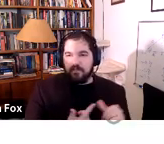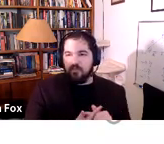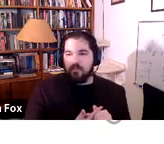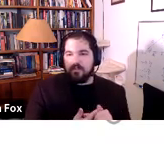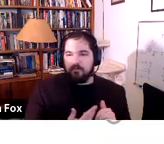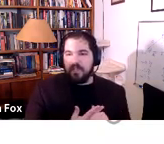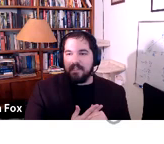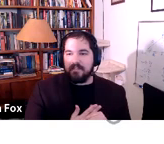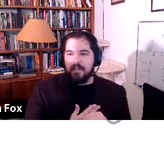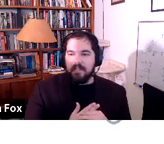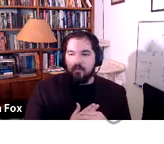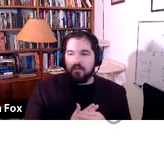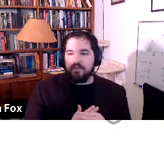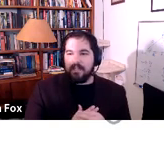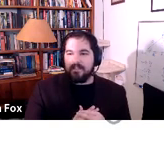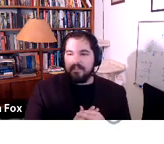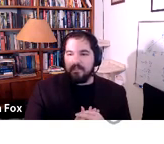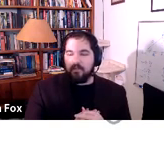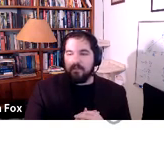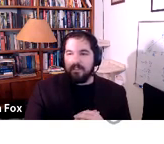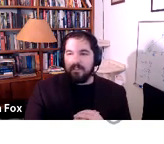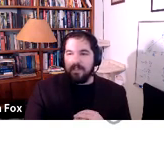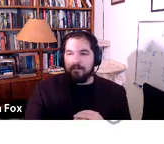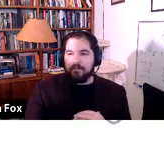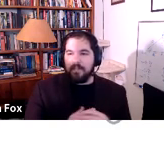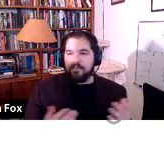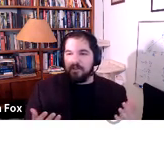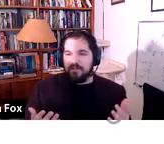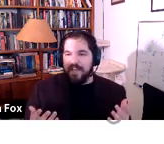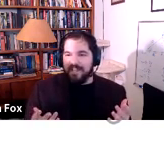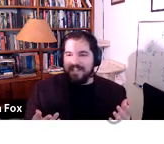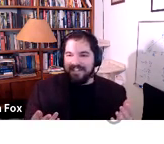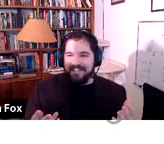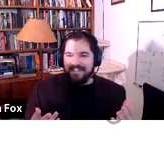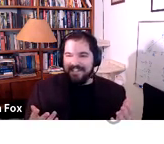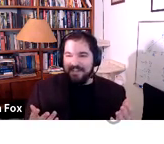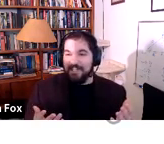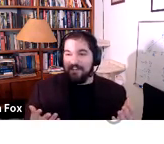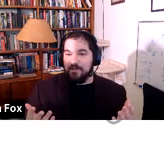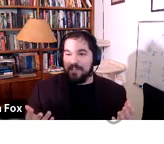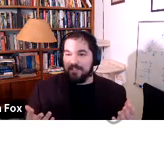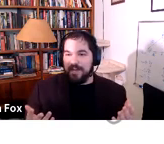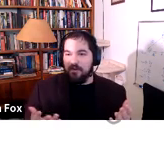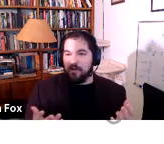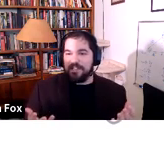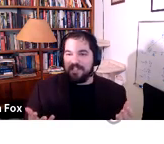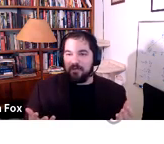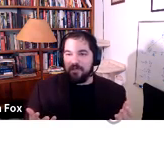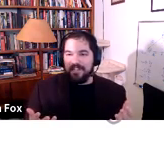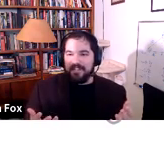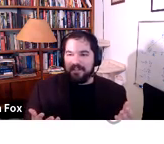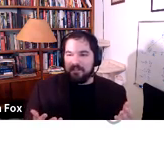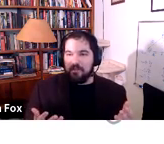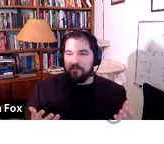of tools, of plugins in order to make things accessible. But of course, the fact that even a lot of 2D things right now aren't